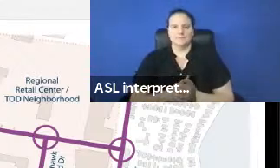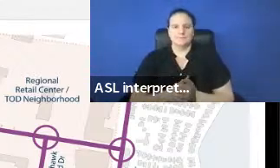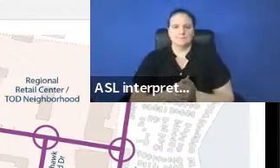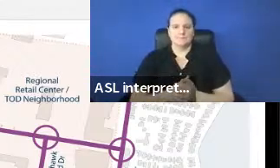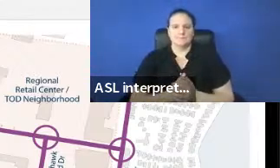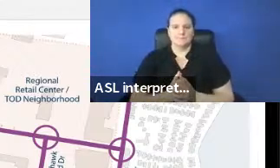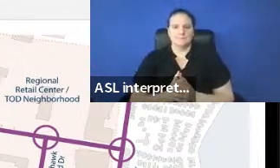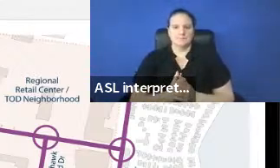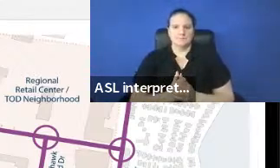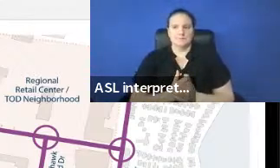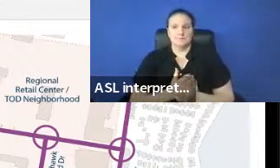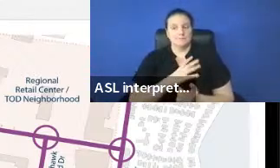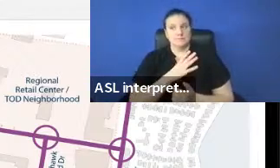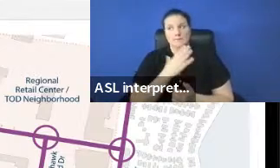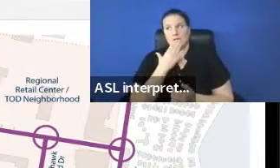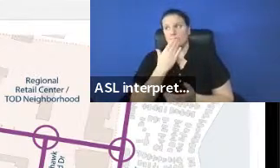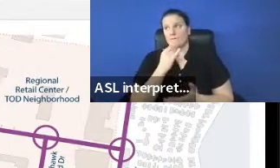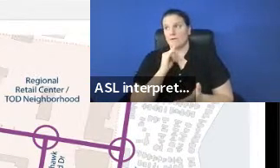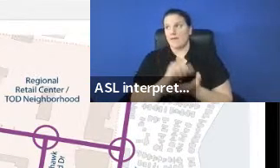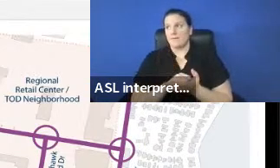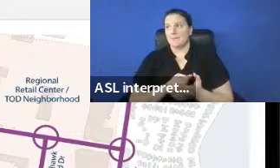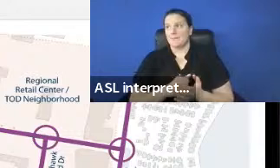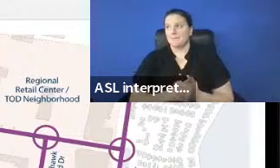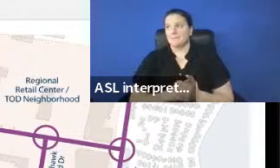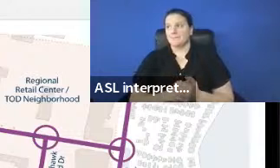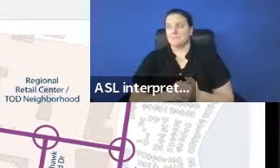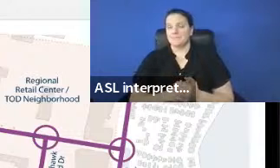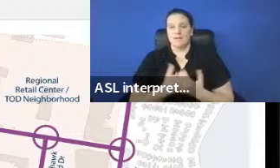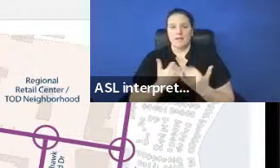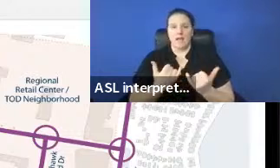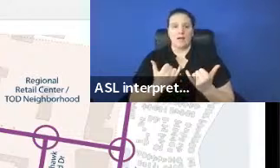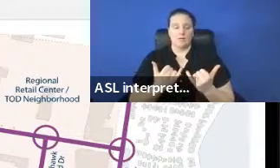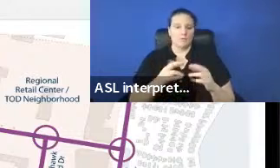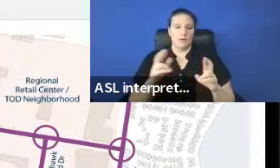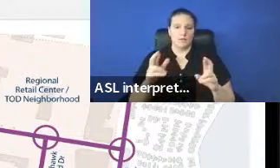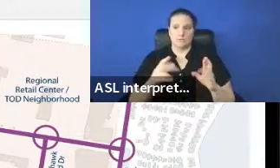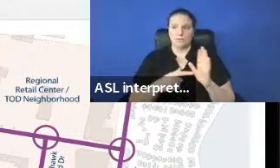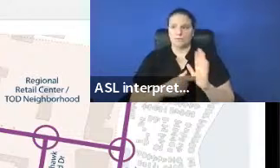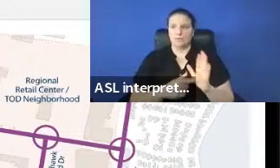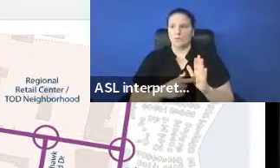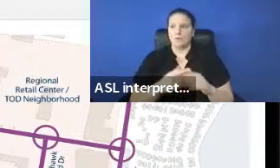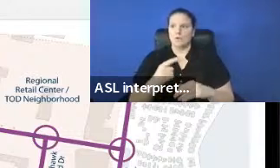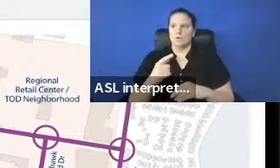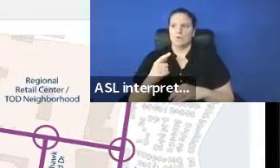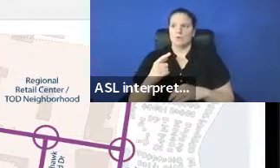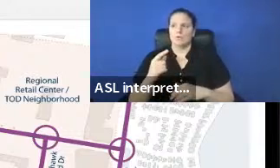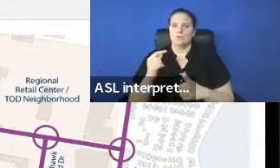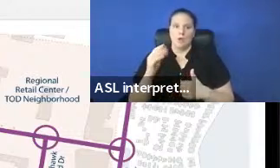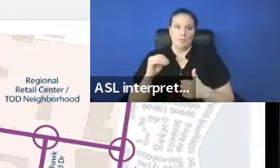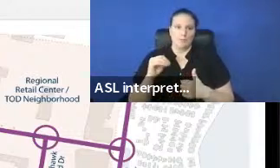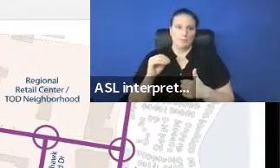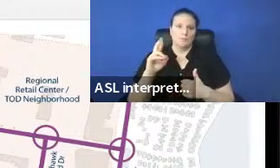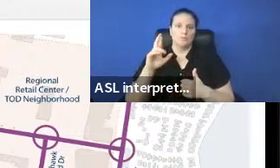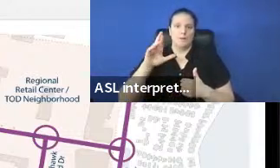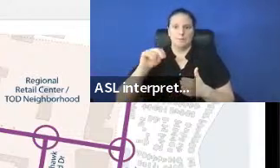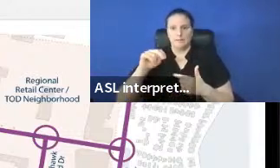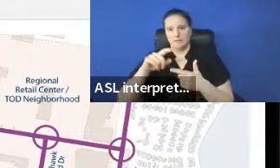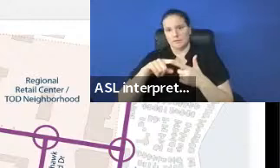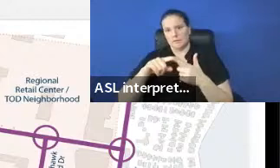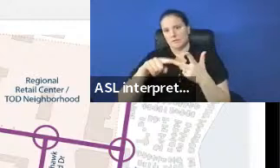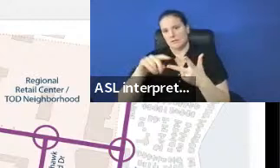All right, thank you for that. The queue that I have up here is Tom Dana, Robin Smith,